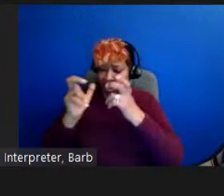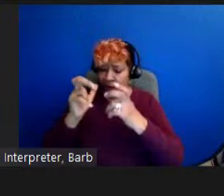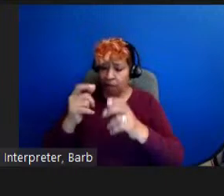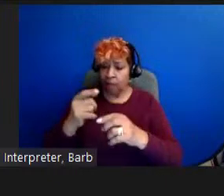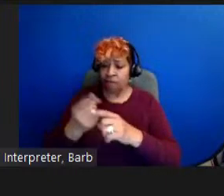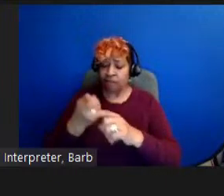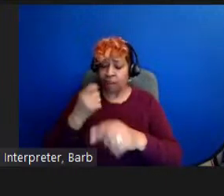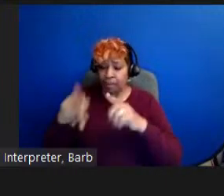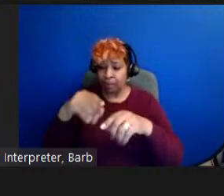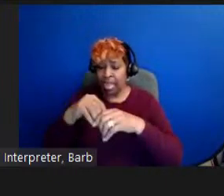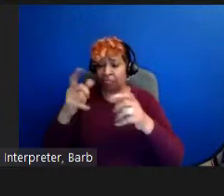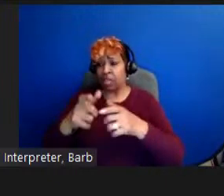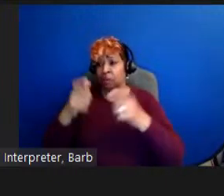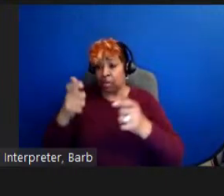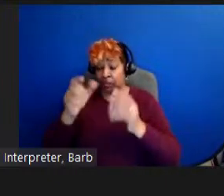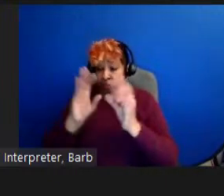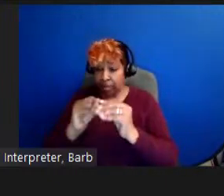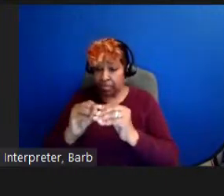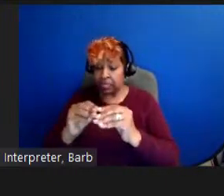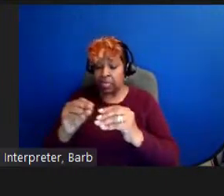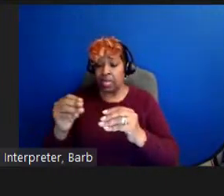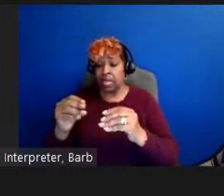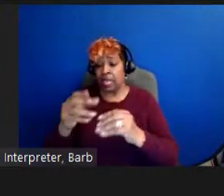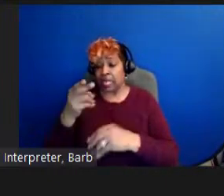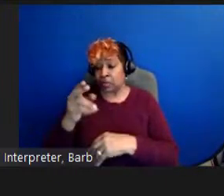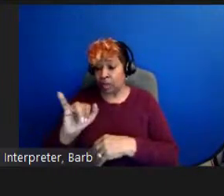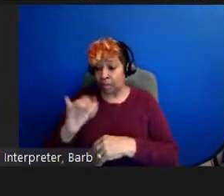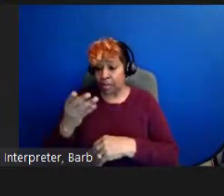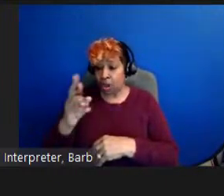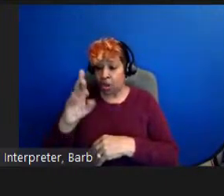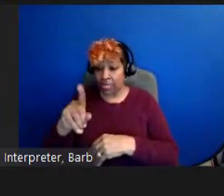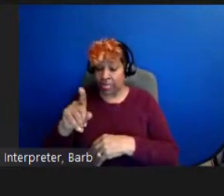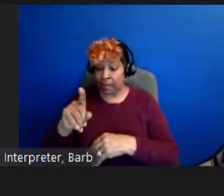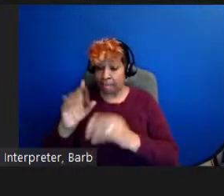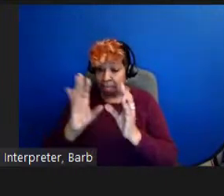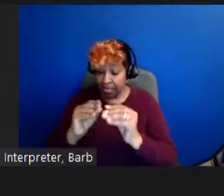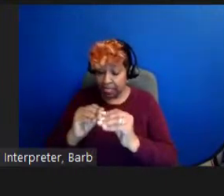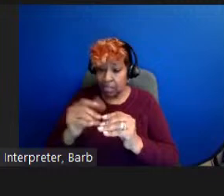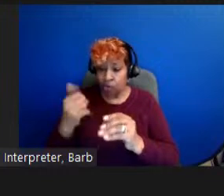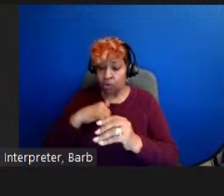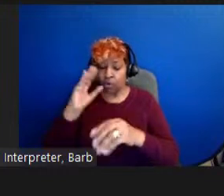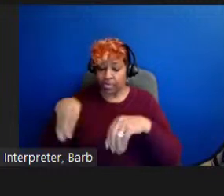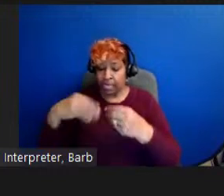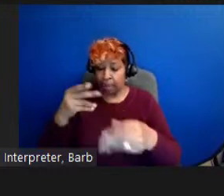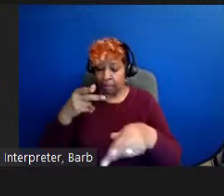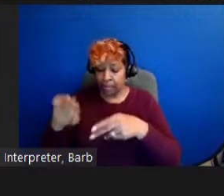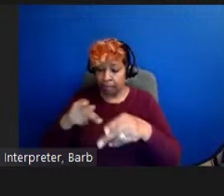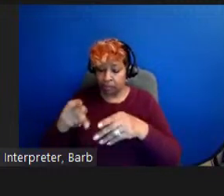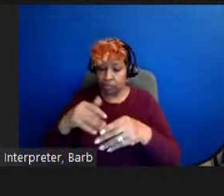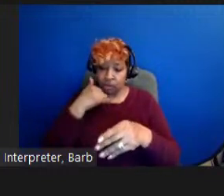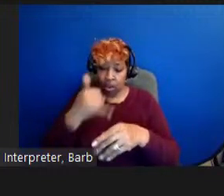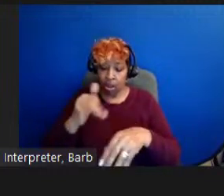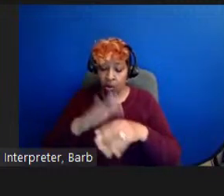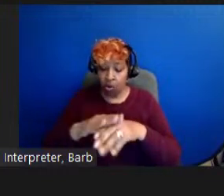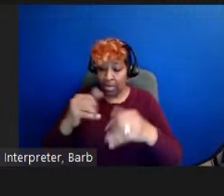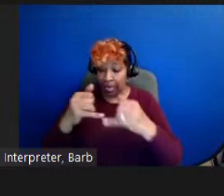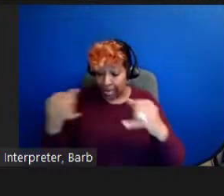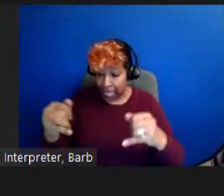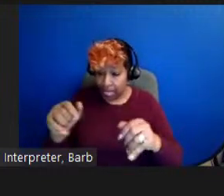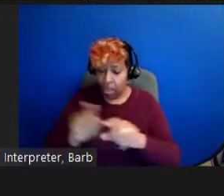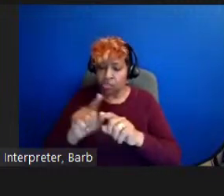person. At hybrid meetings, we'll give people access to dialogue online as well. But we're also interested in going out to smaller